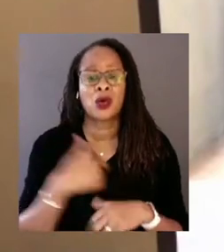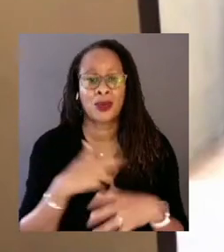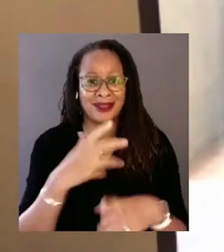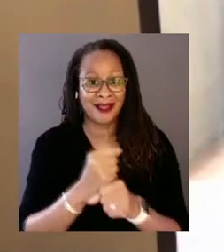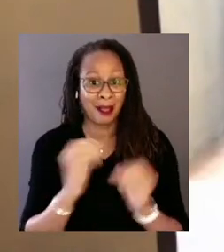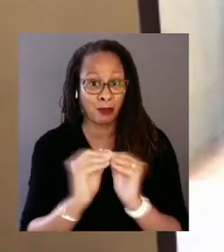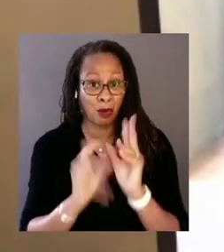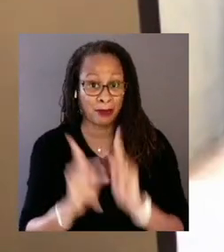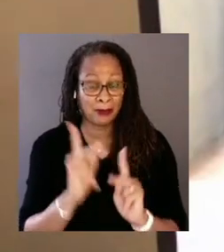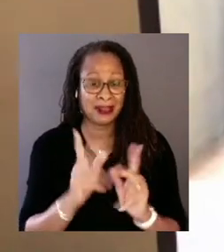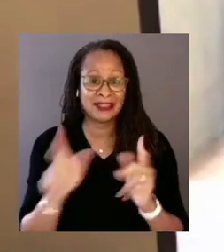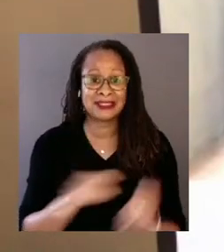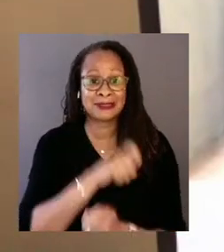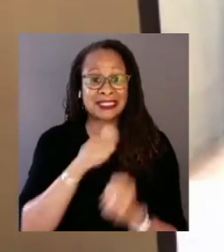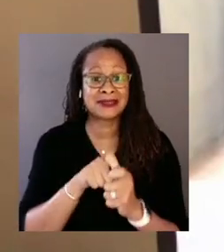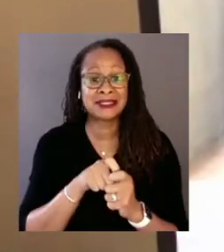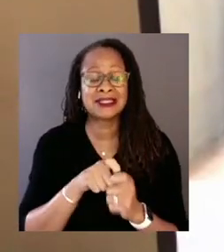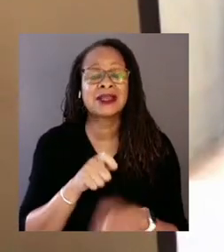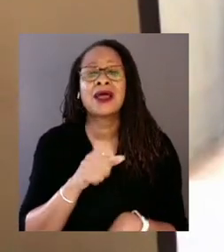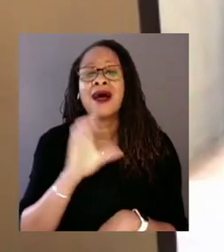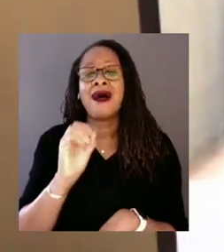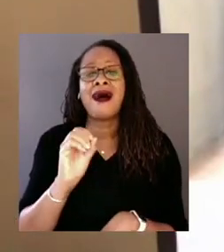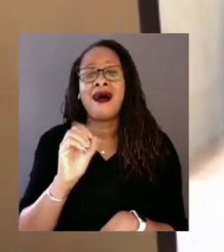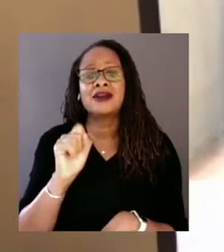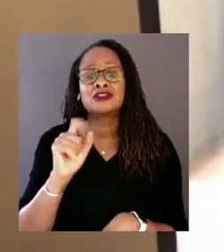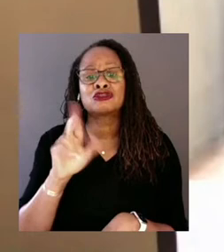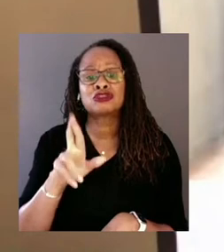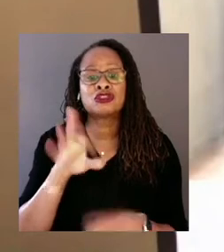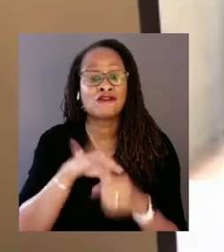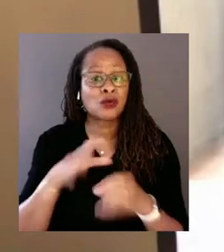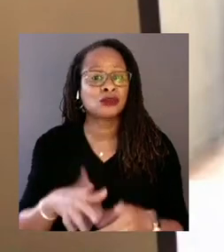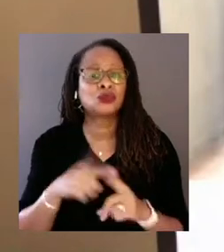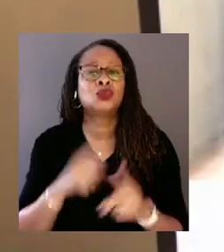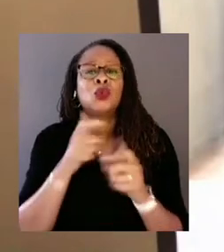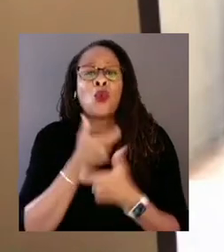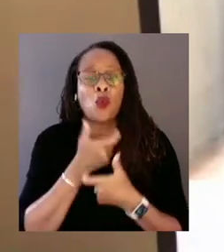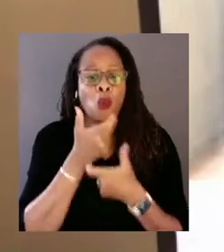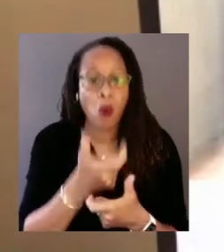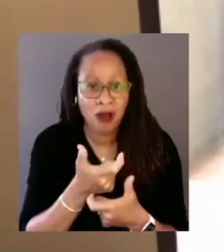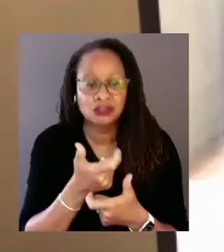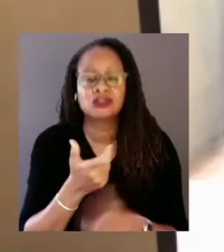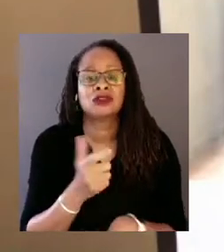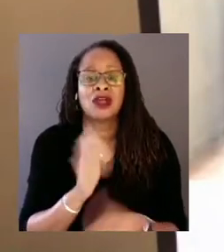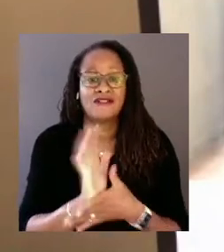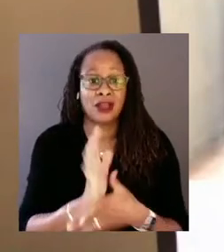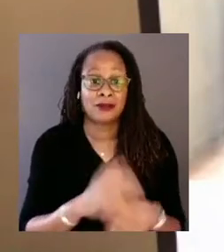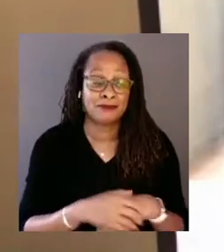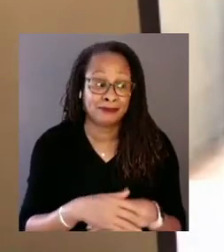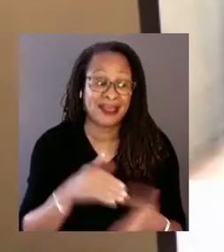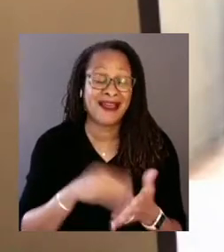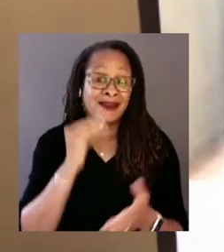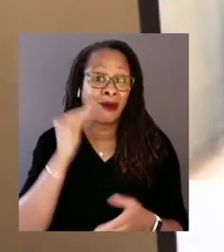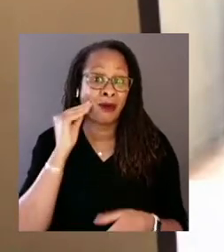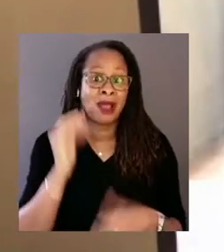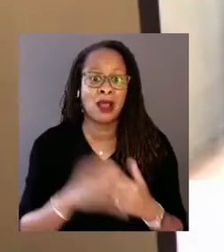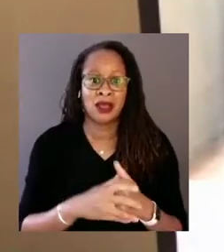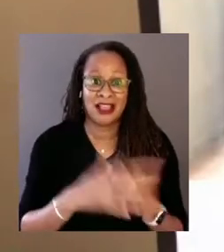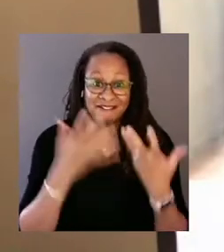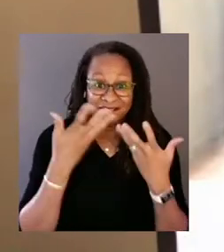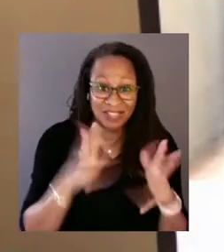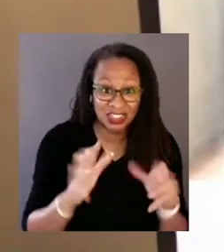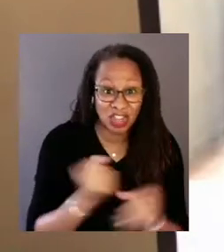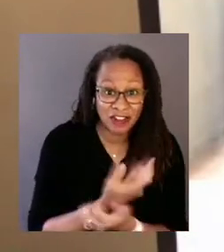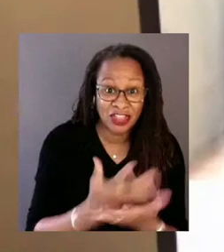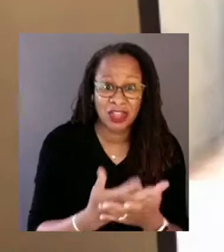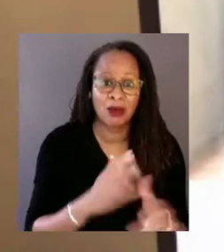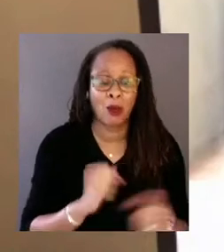especially Oscar voters, to watch films, I felt. At home. Now, whether they watched them all the way through or whether they turned them off, you know, if it